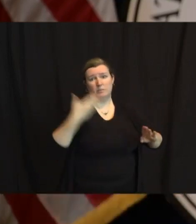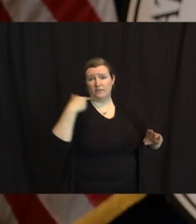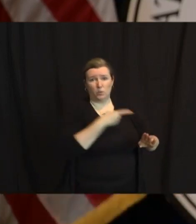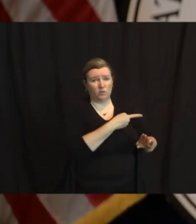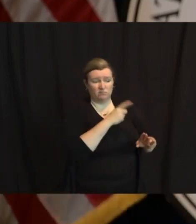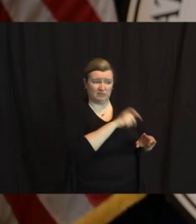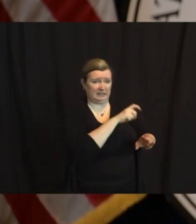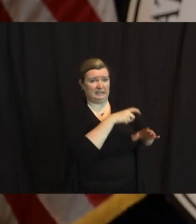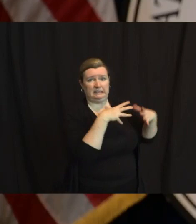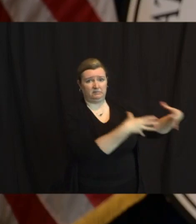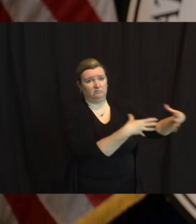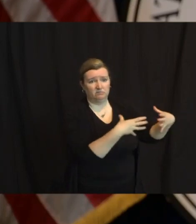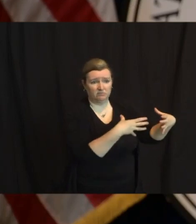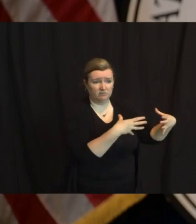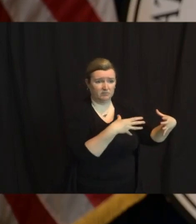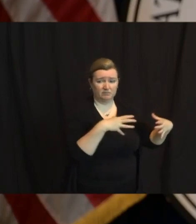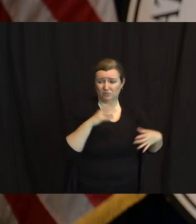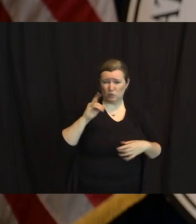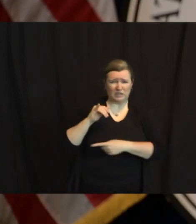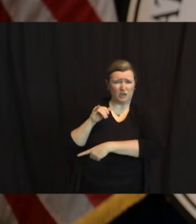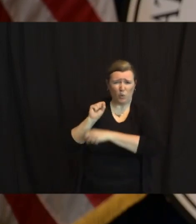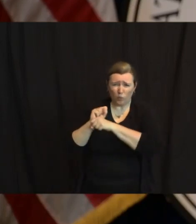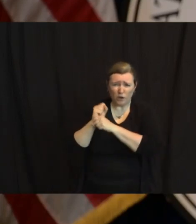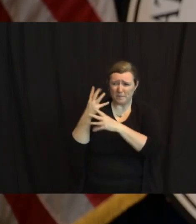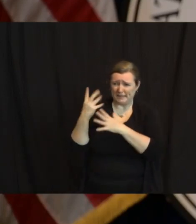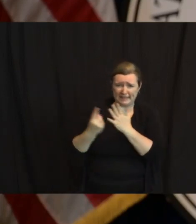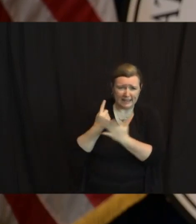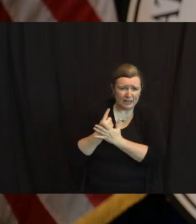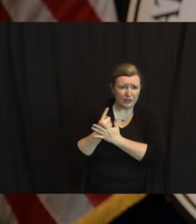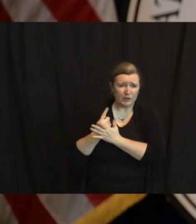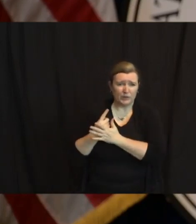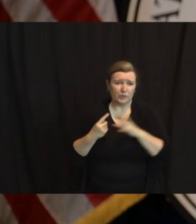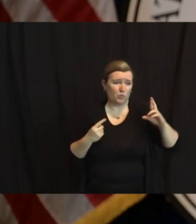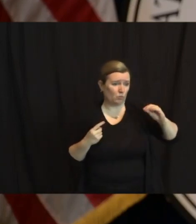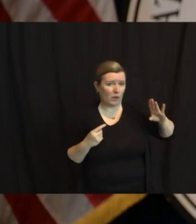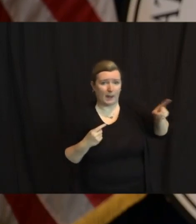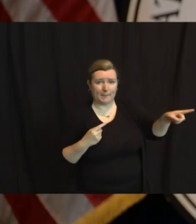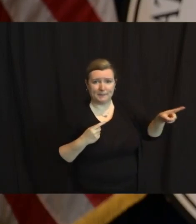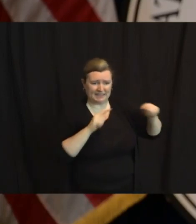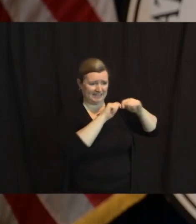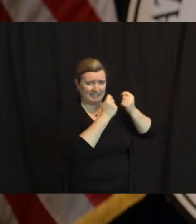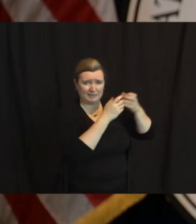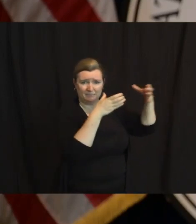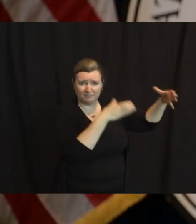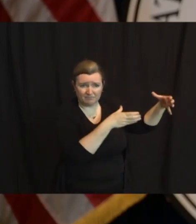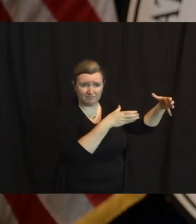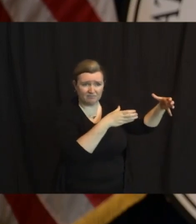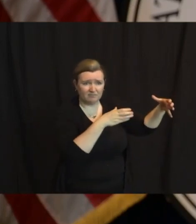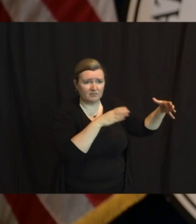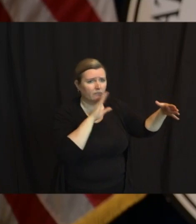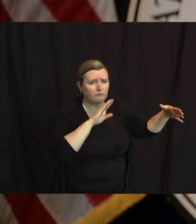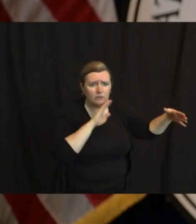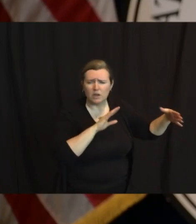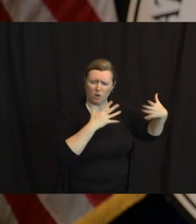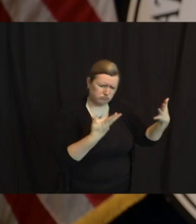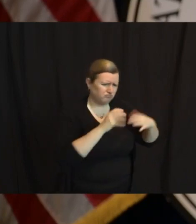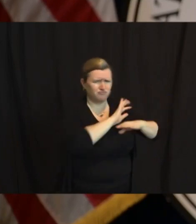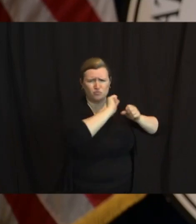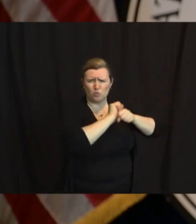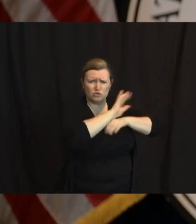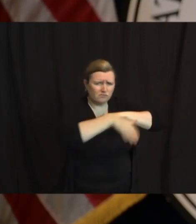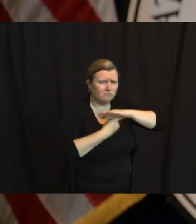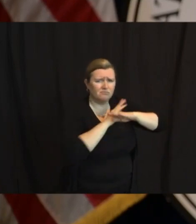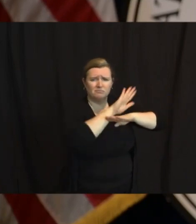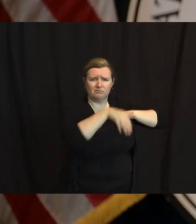I know, likewise, could Rob's people. You may be frustrated, but it ain't because they're not working. Pat, you